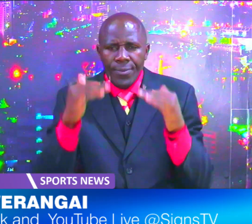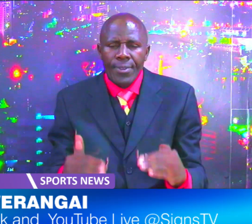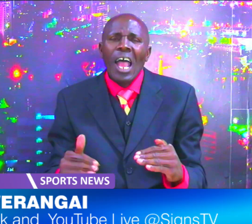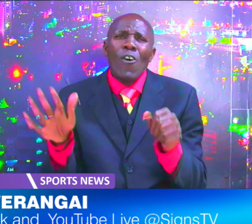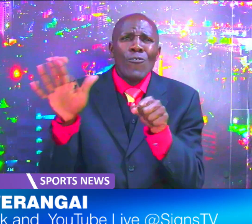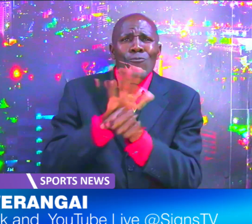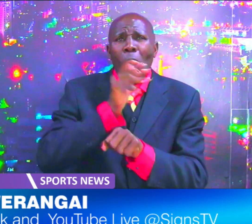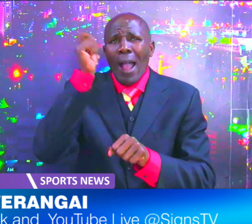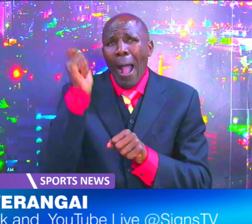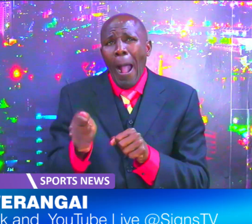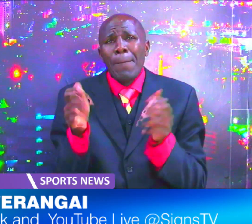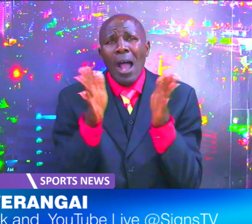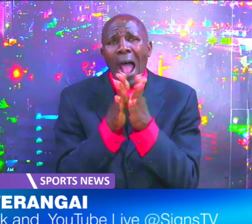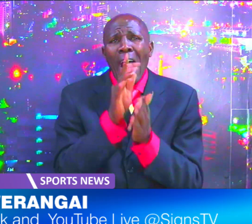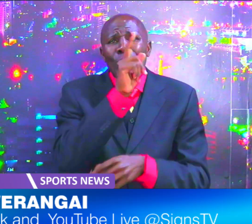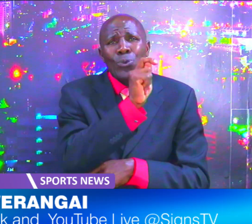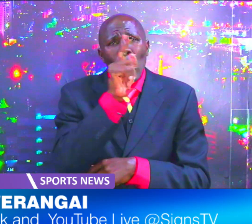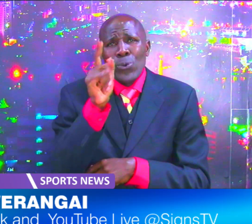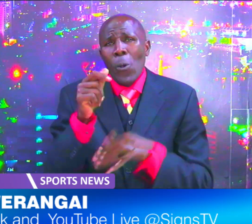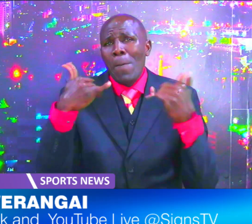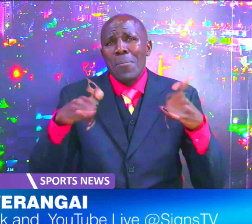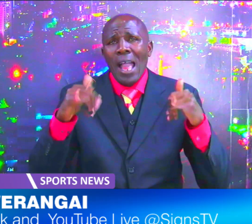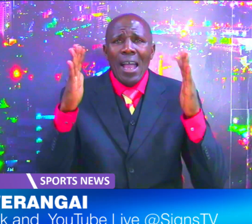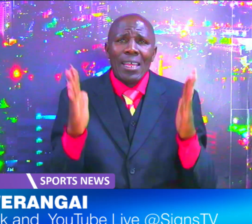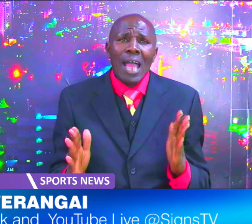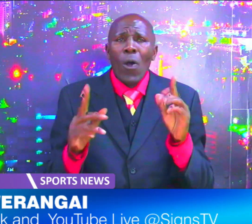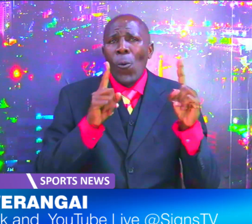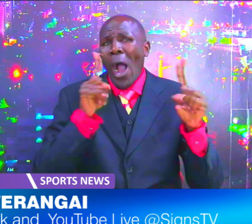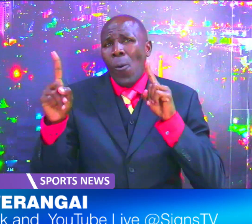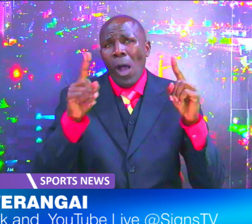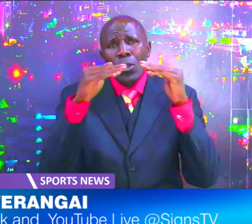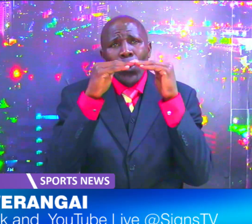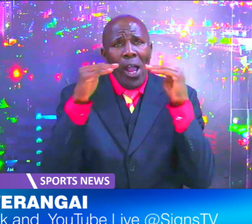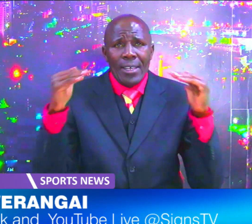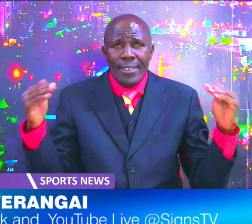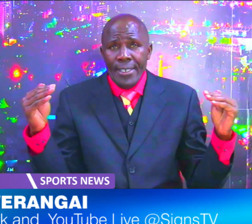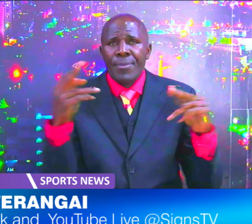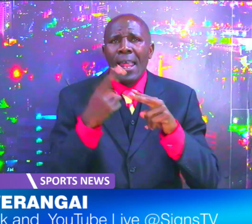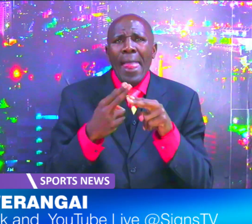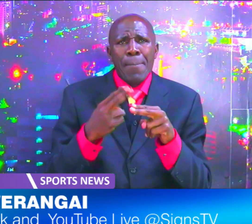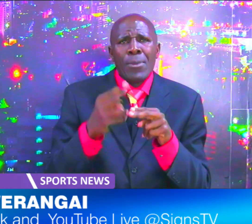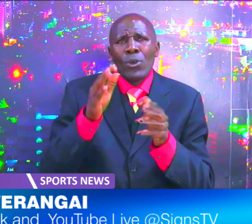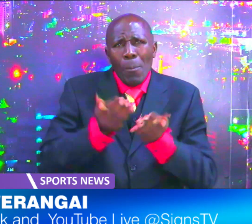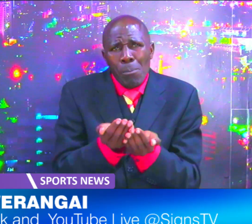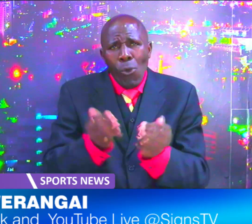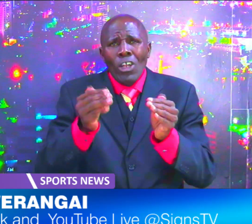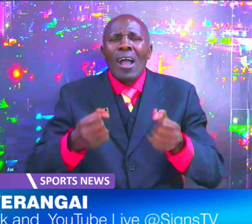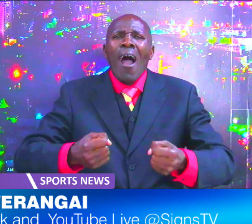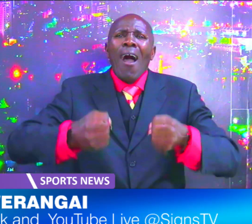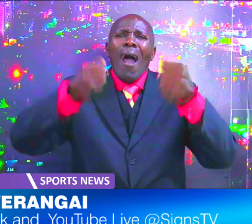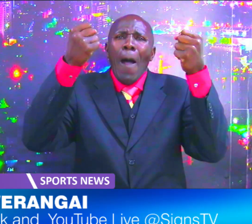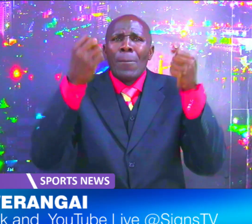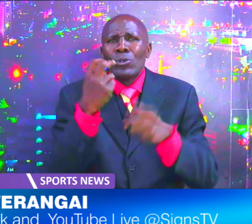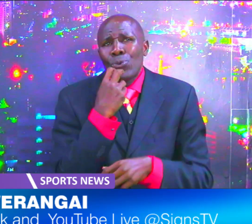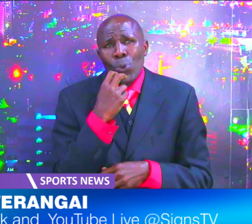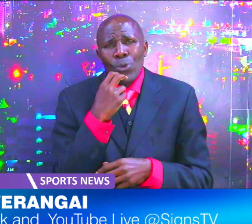On to our final news update, we have Fulham and Tottenham played to a 1-1 draw at the Carabao Cup